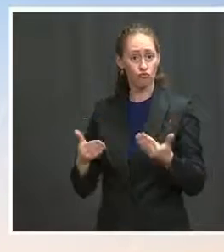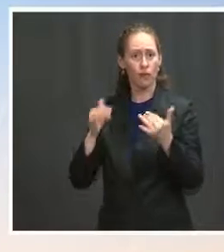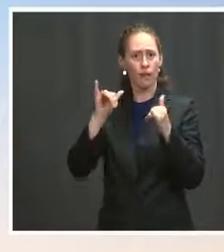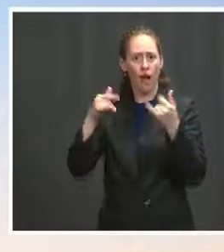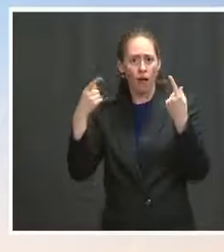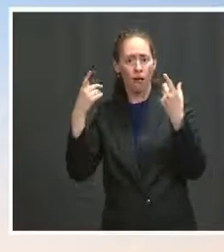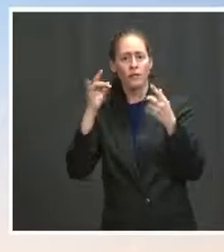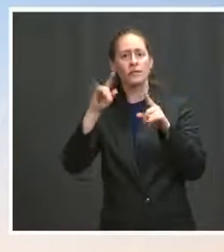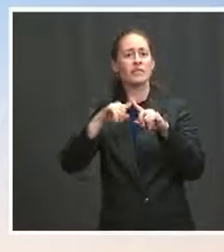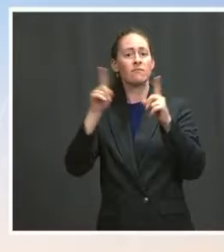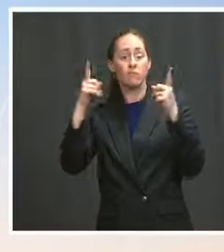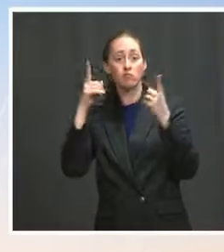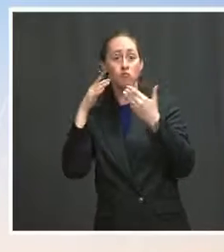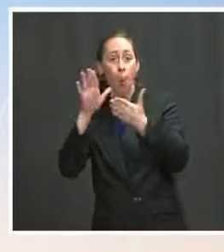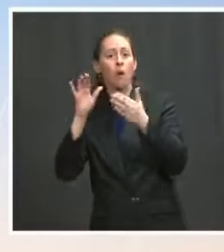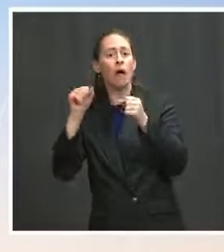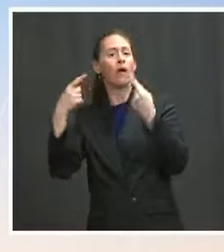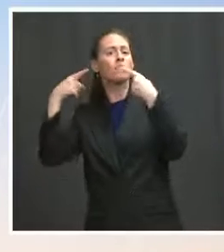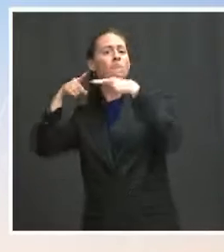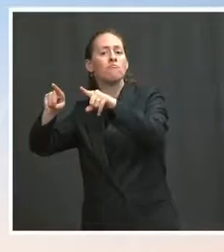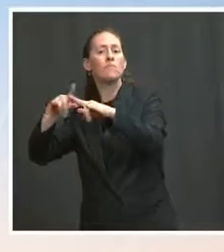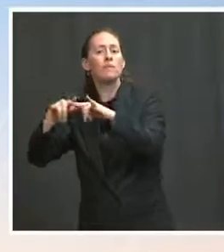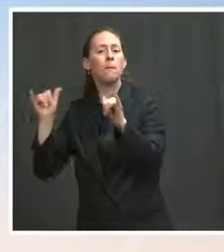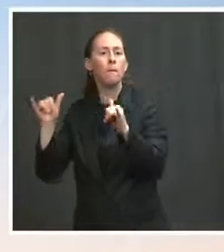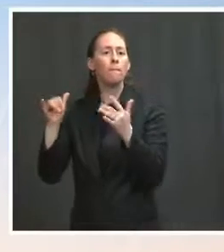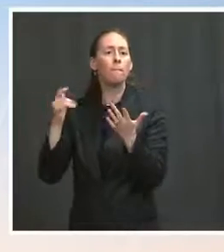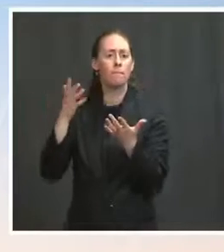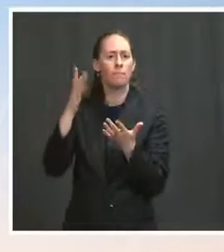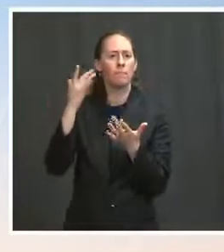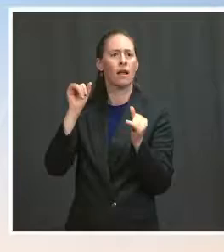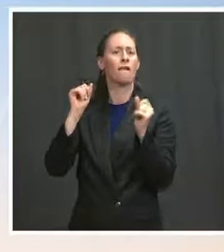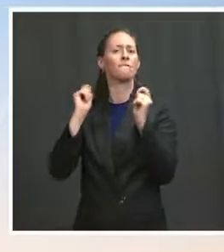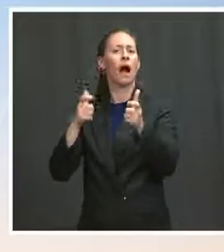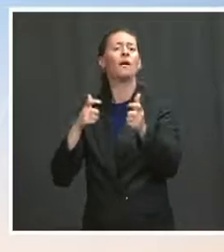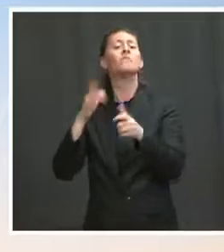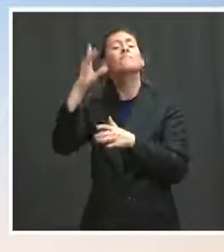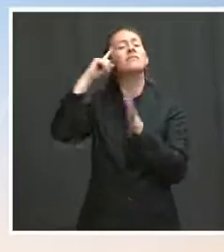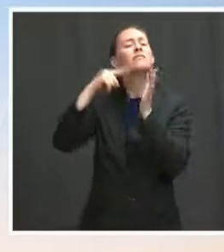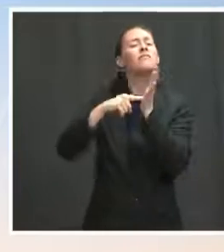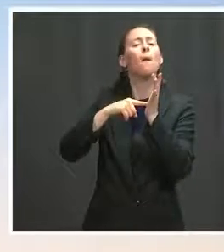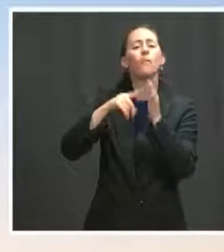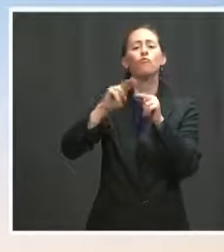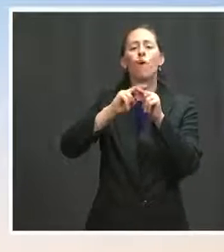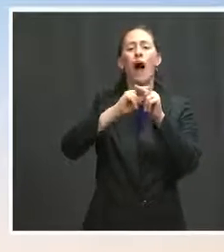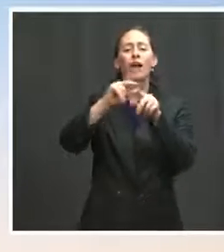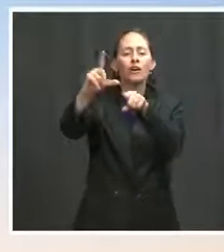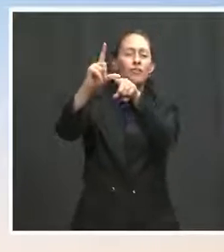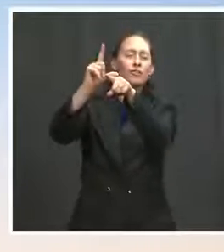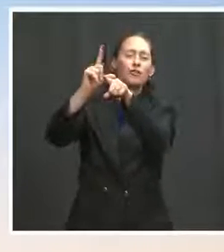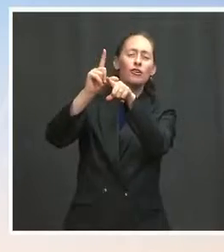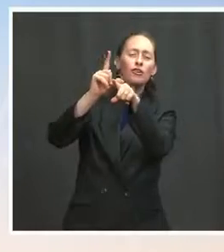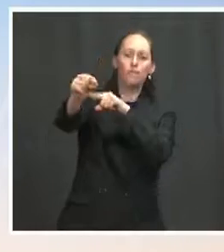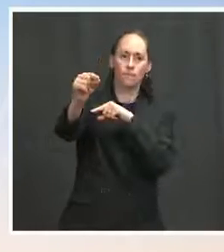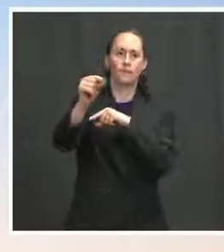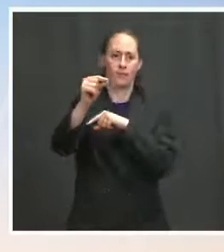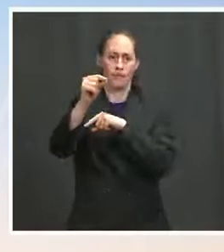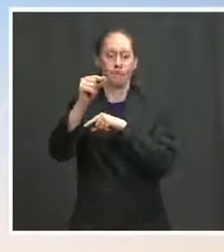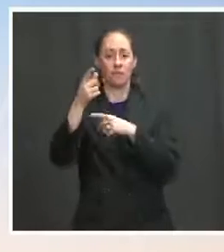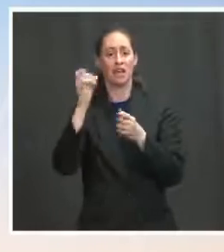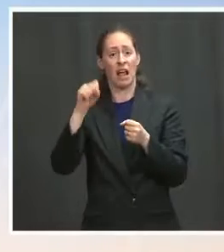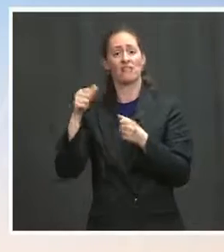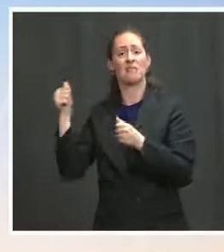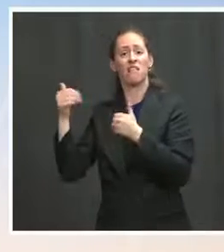and sort of look the other way when the express train comes through on the reconciliation idea? Are they, you're sounding as though